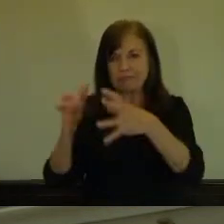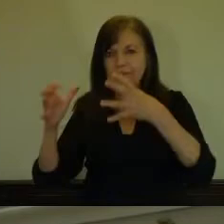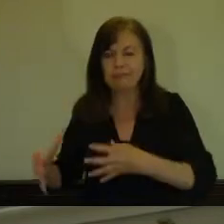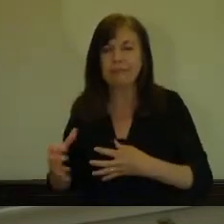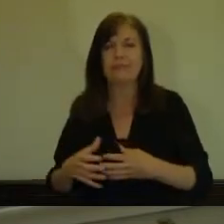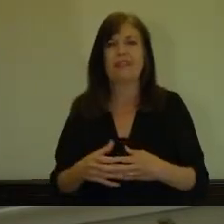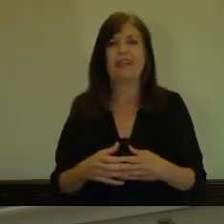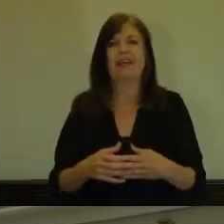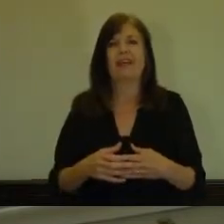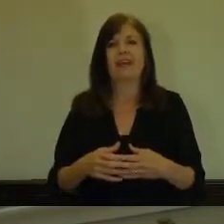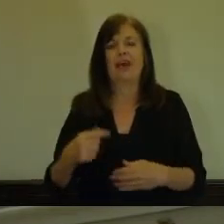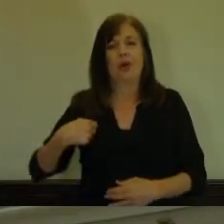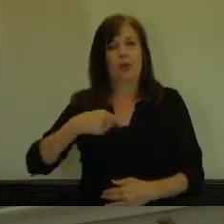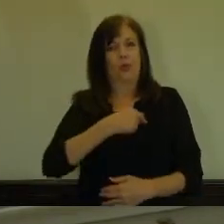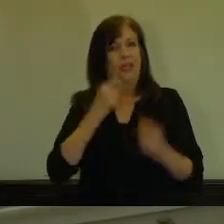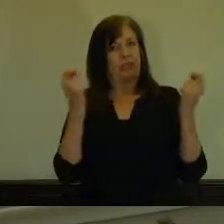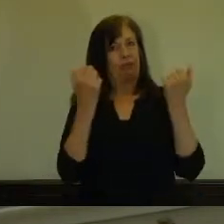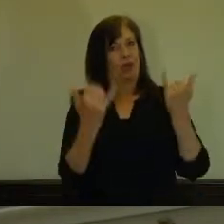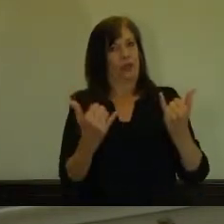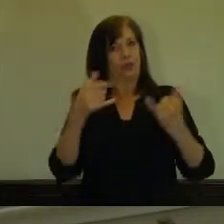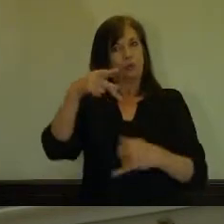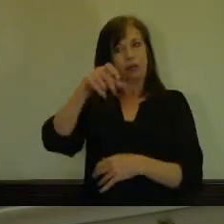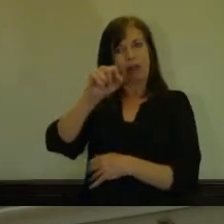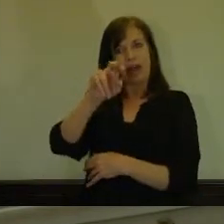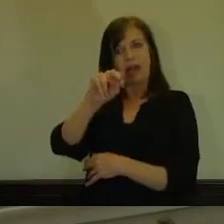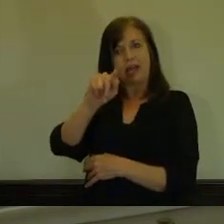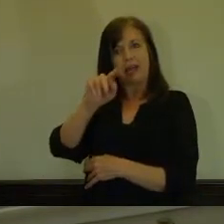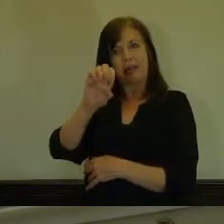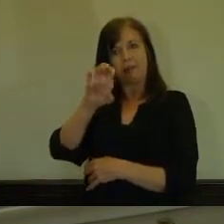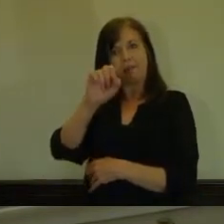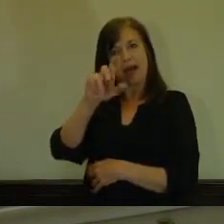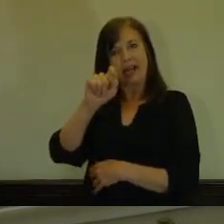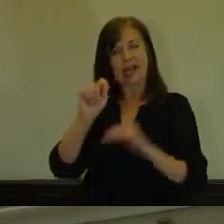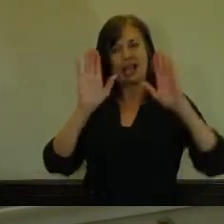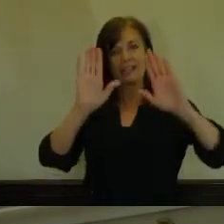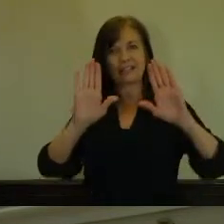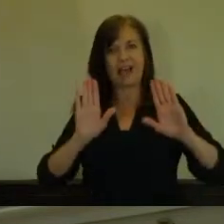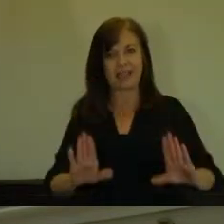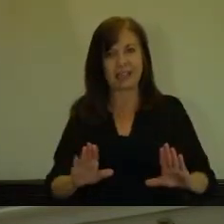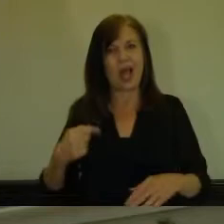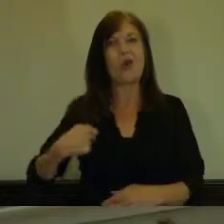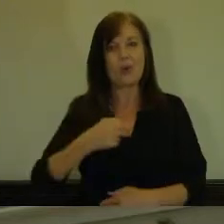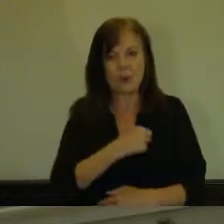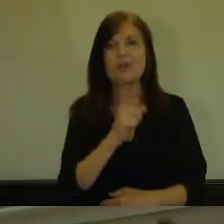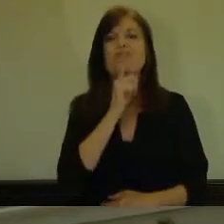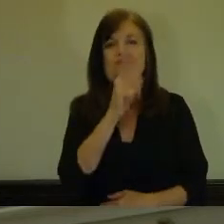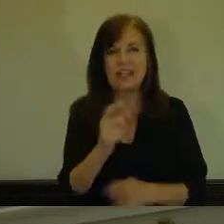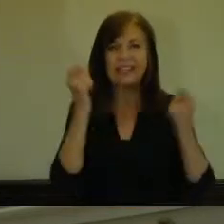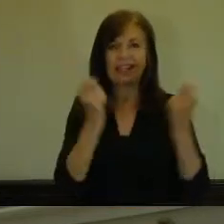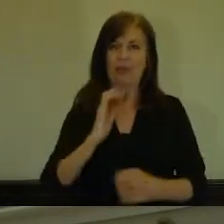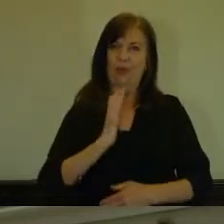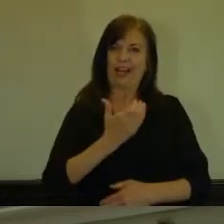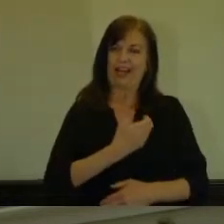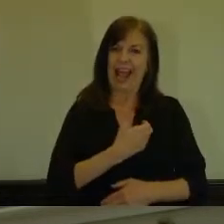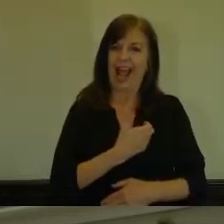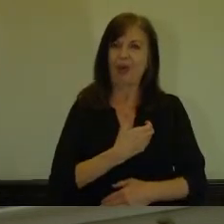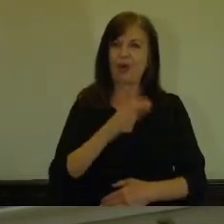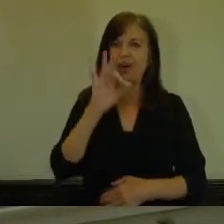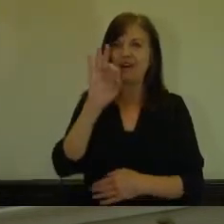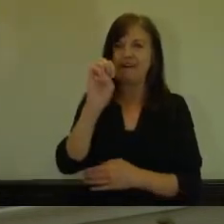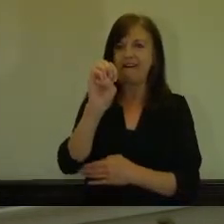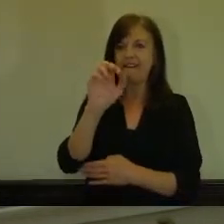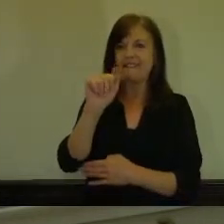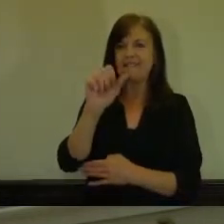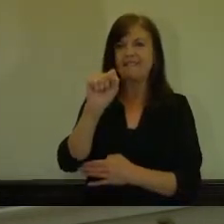we celebrate Pentecost Sunday, we really celebrate our own feast day, the Feast of Spiritus Christi, this